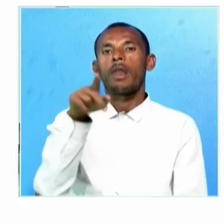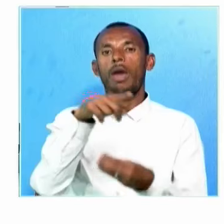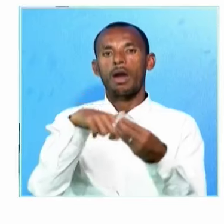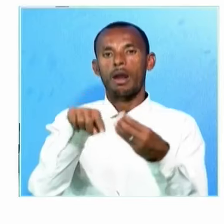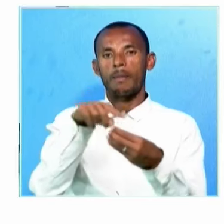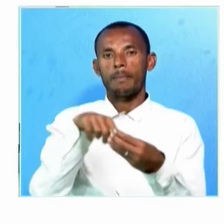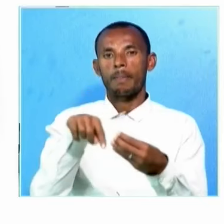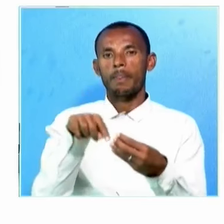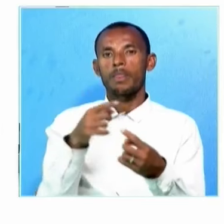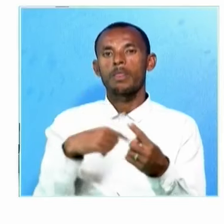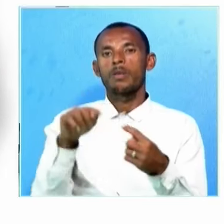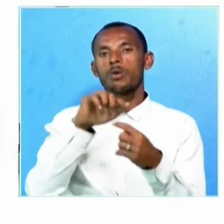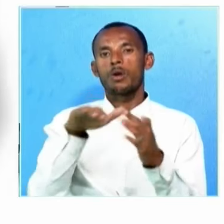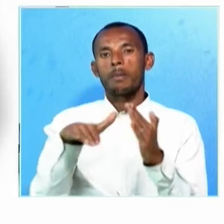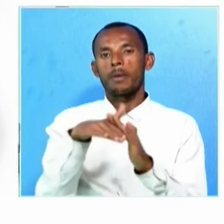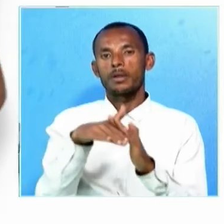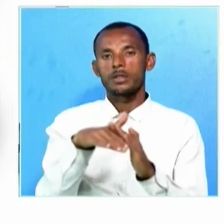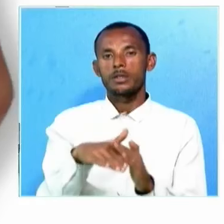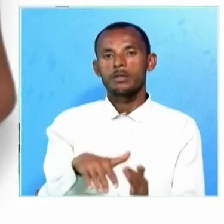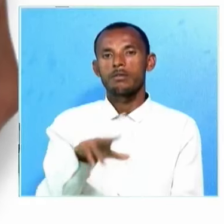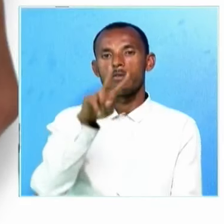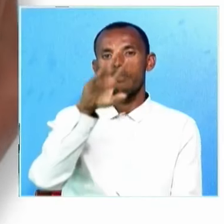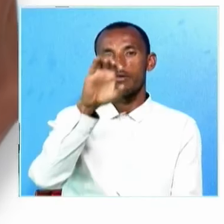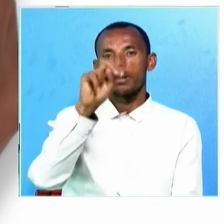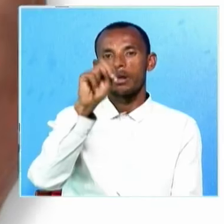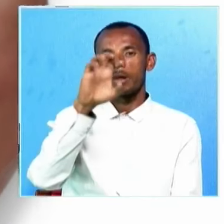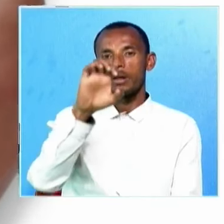Venn diagram